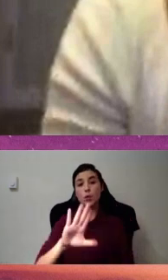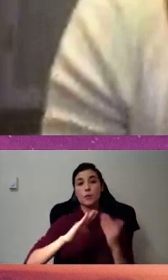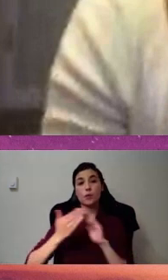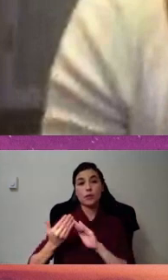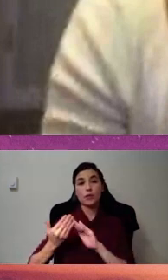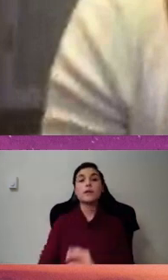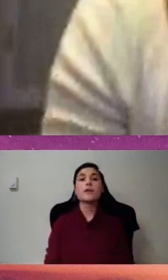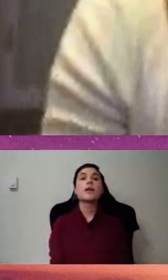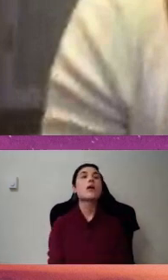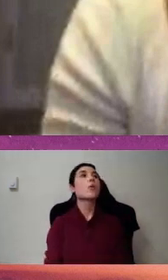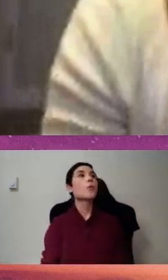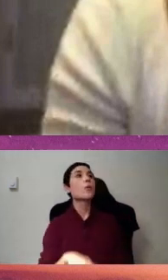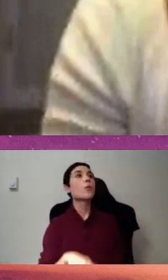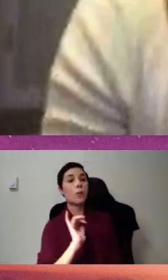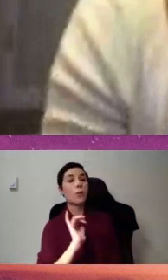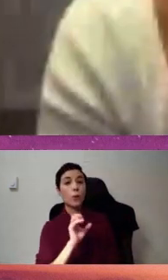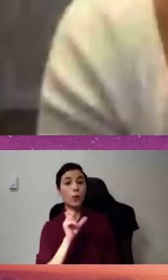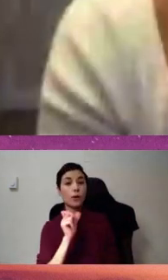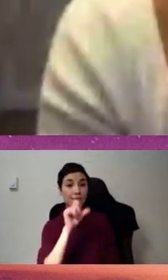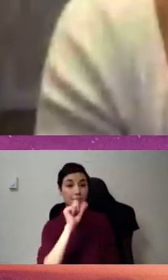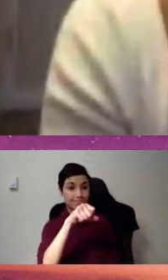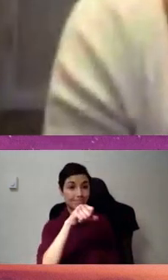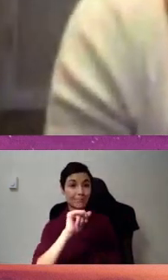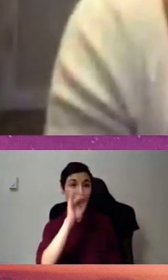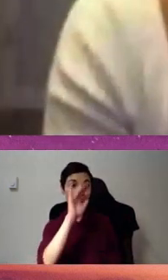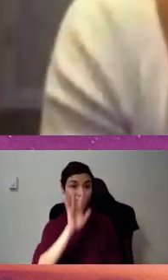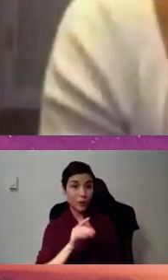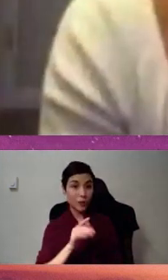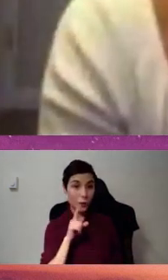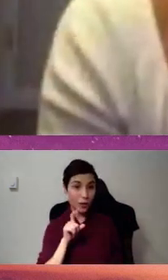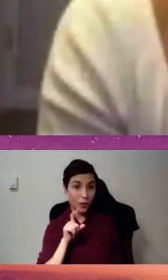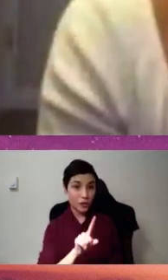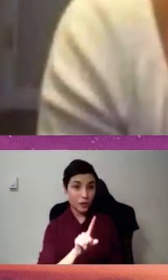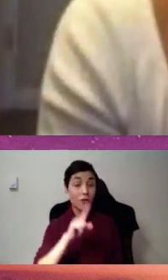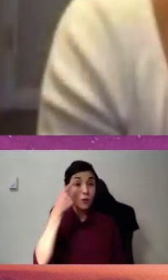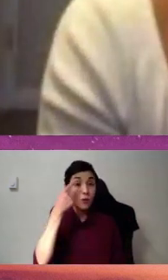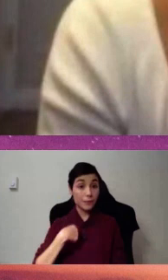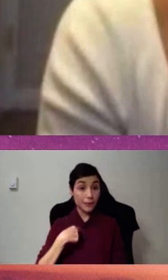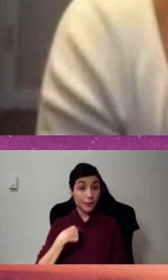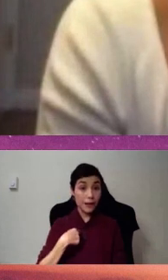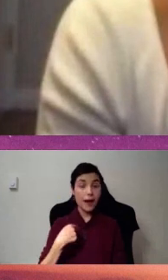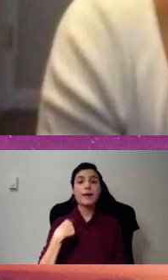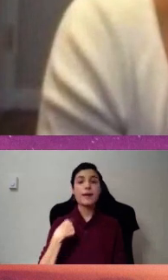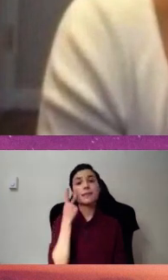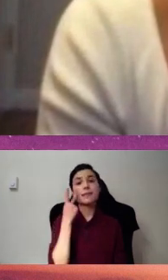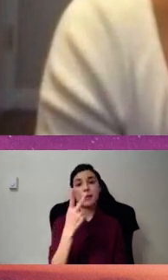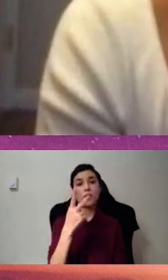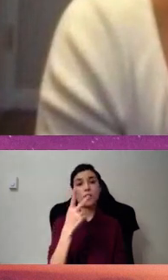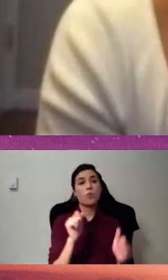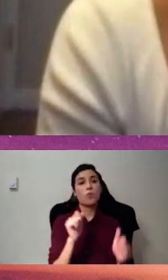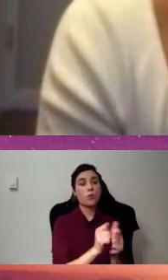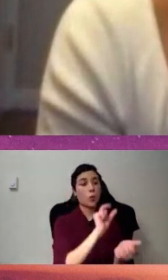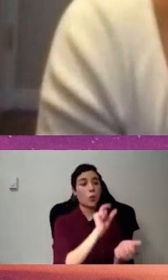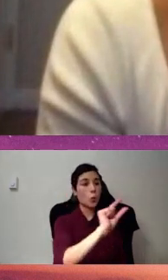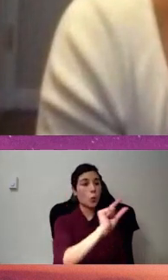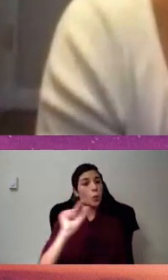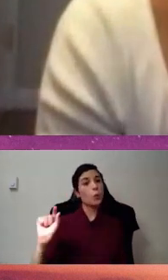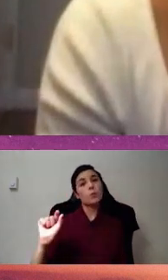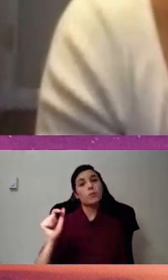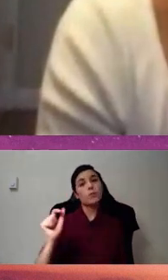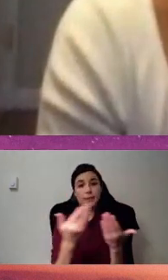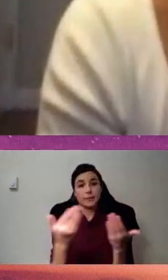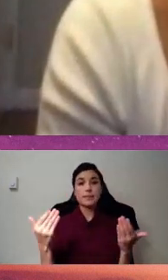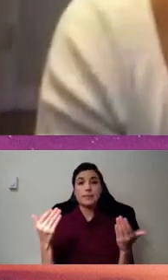Yeah, that's a really good question. So for me, I see it in just like the littlest things of just in the